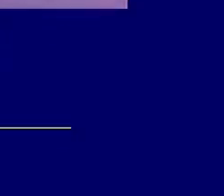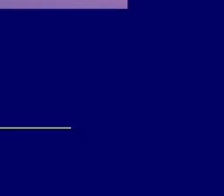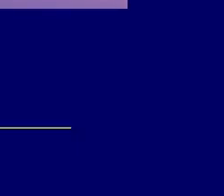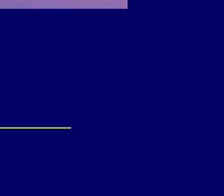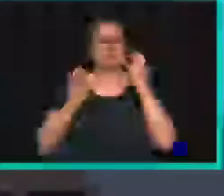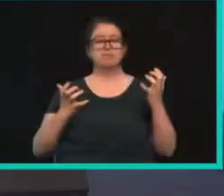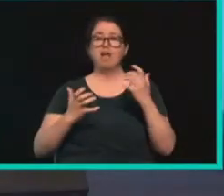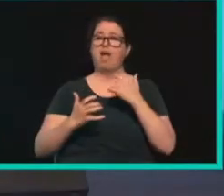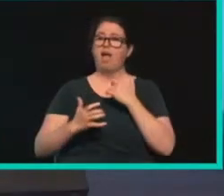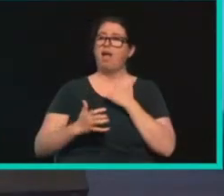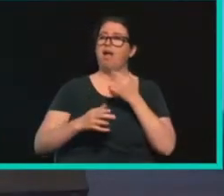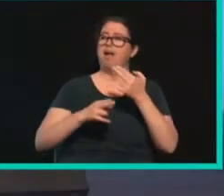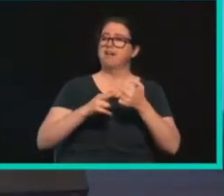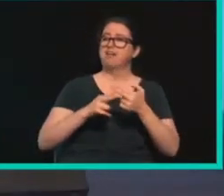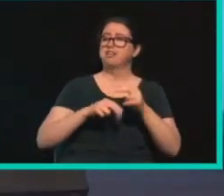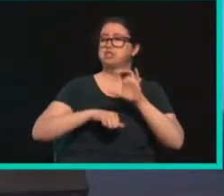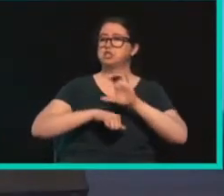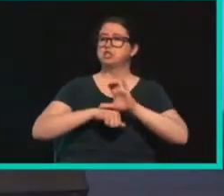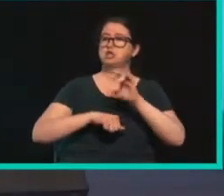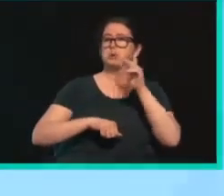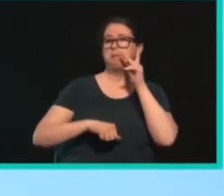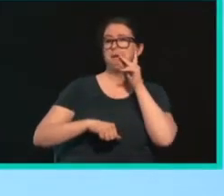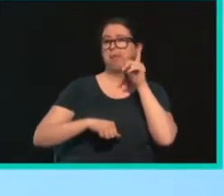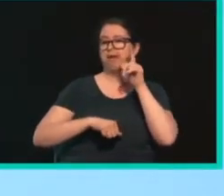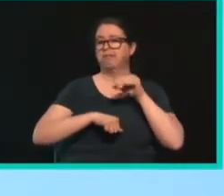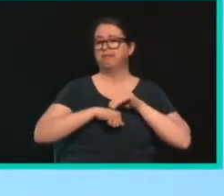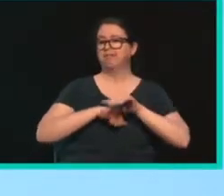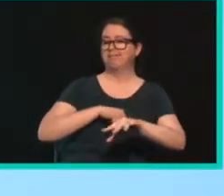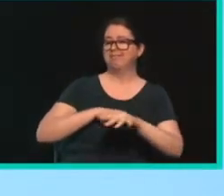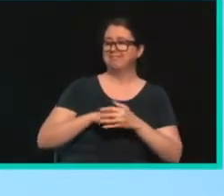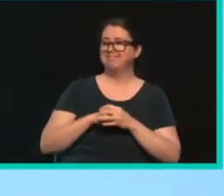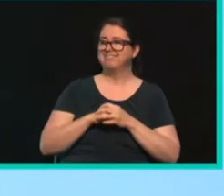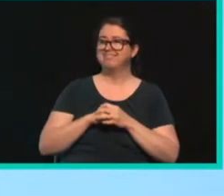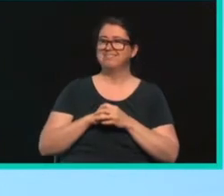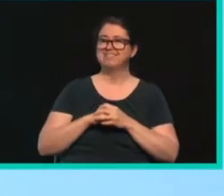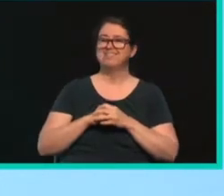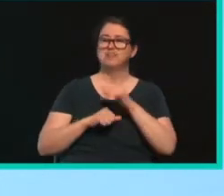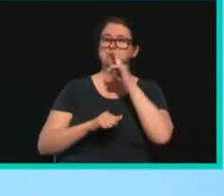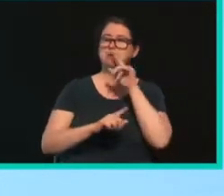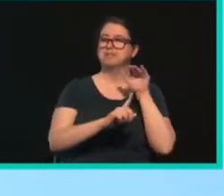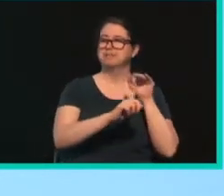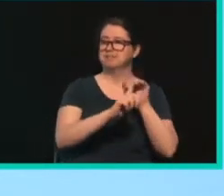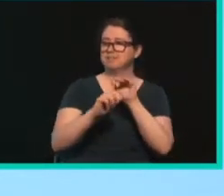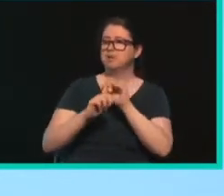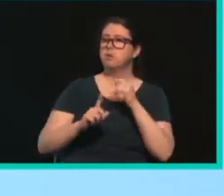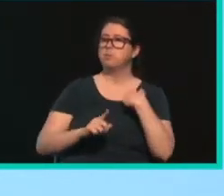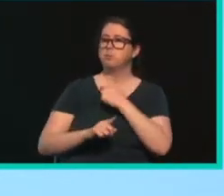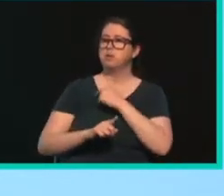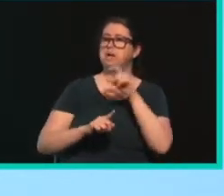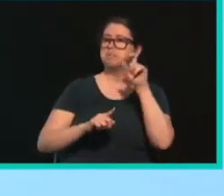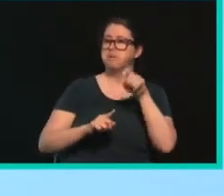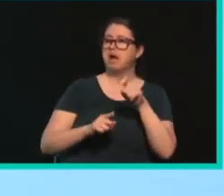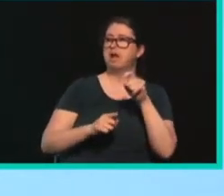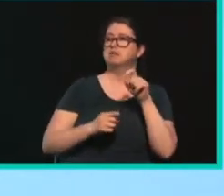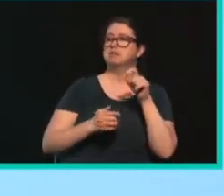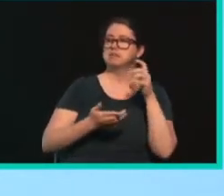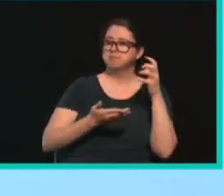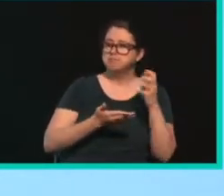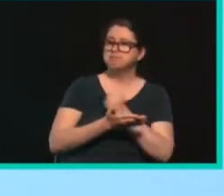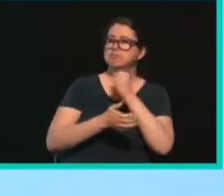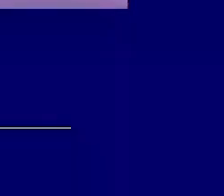church potluck effect. It's a reminder that we need to maximize all of the opportunities. And I leave you